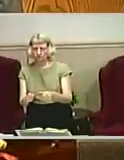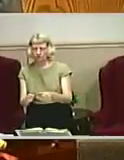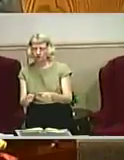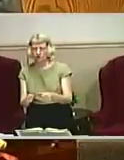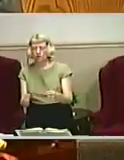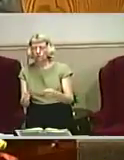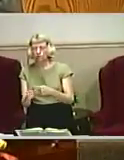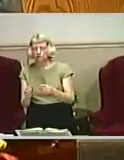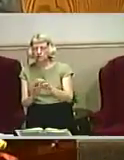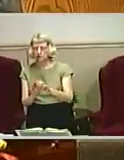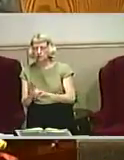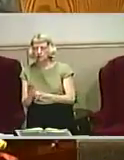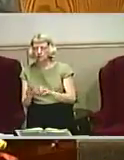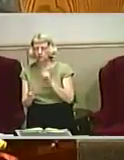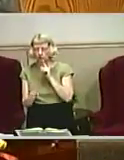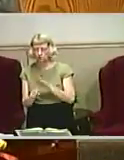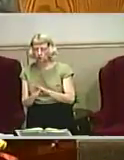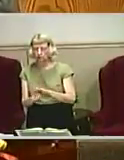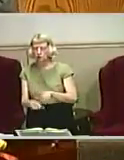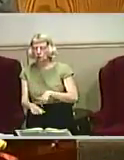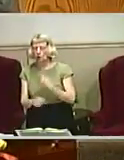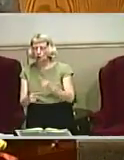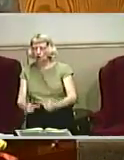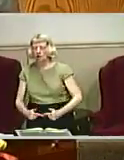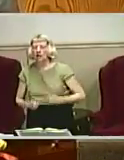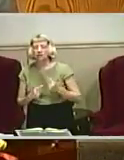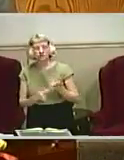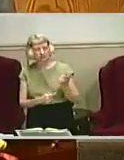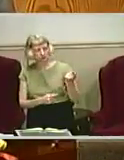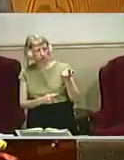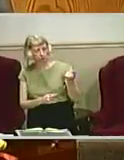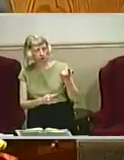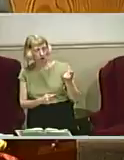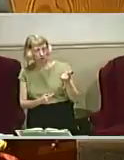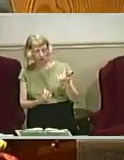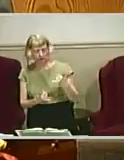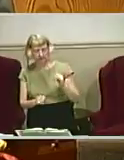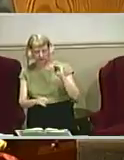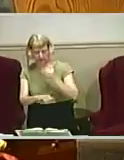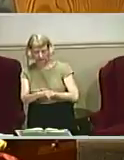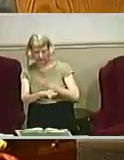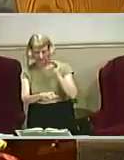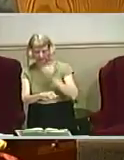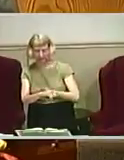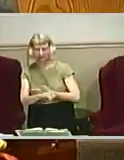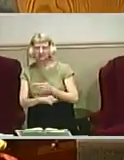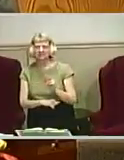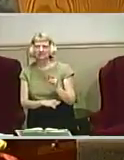promise. Long life. Which is why Mike and I are still around. Still.